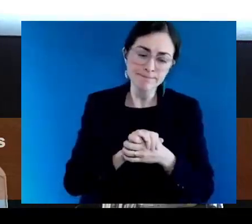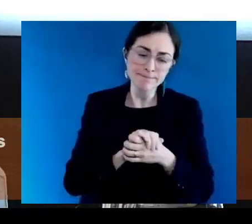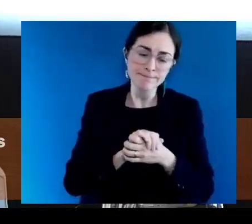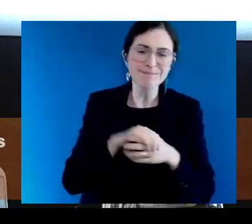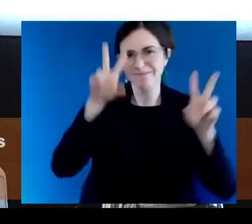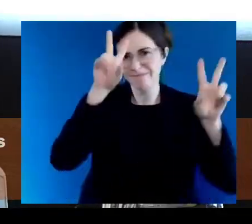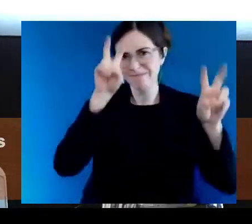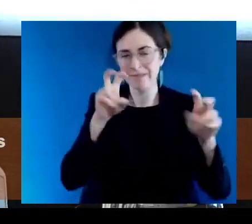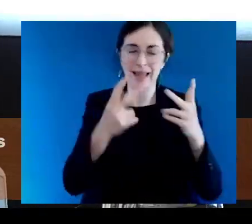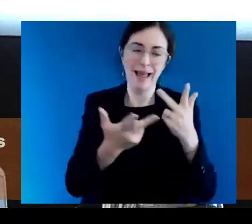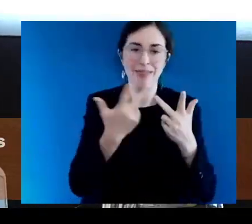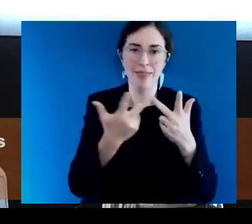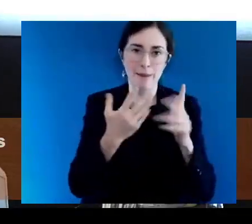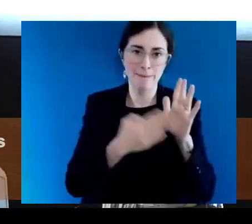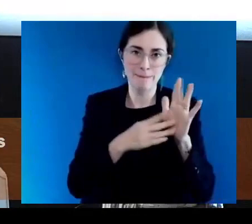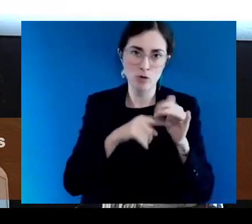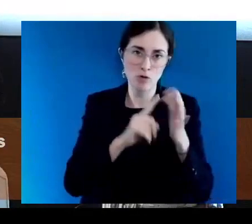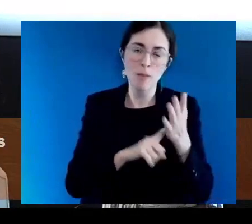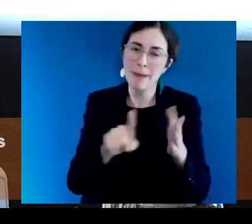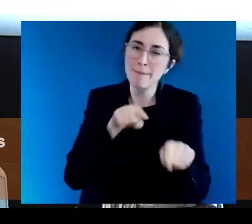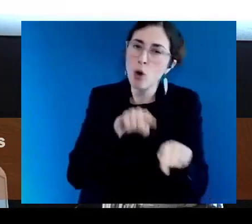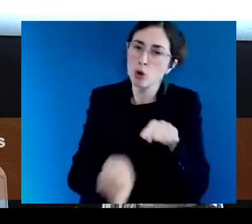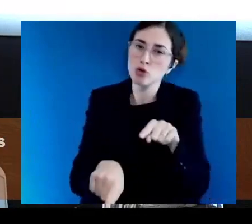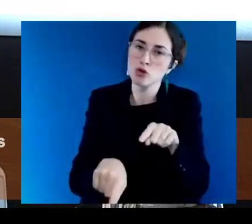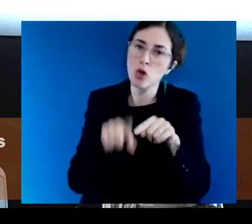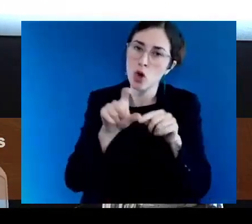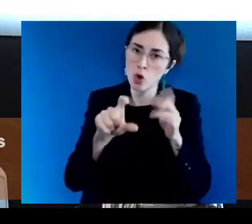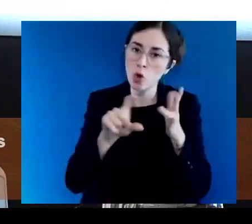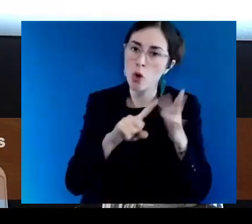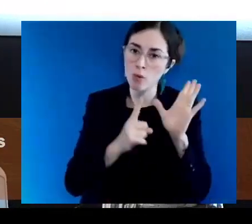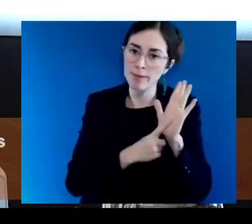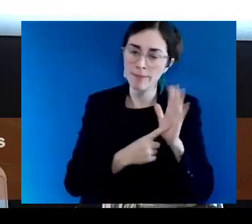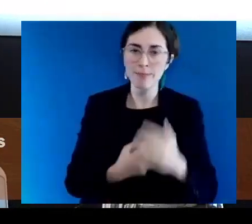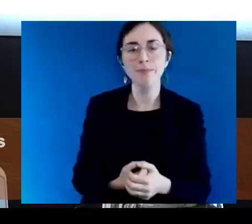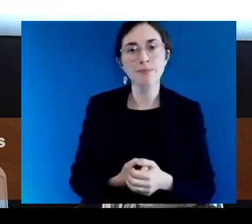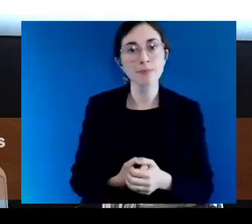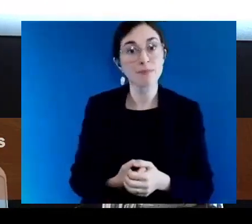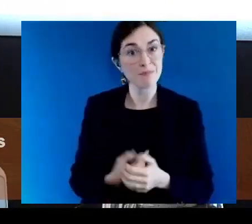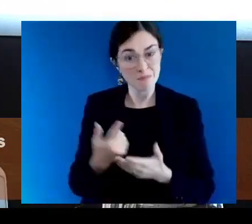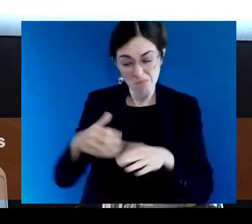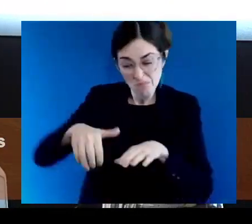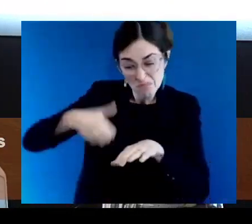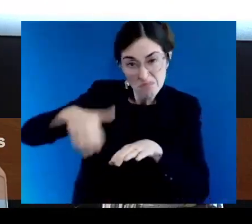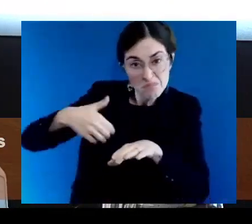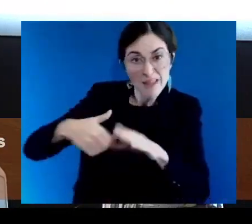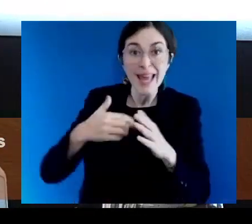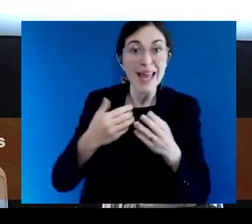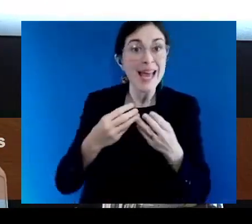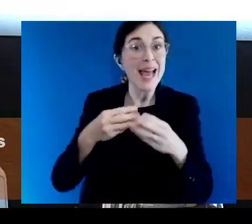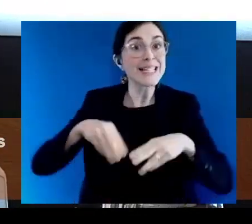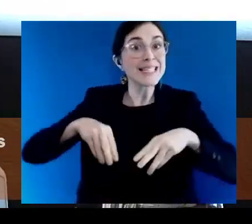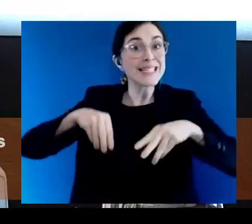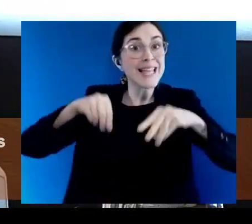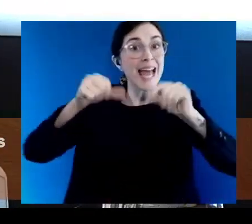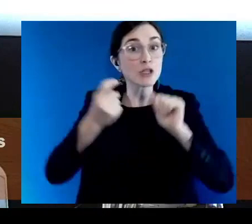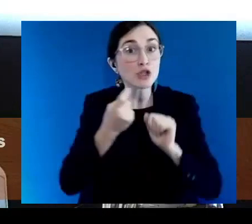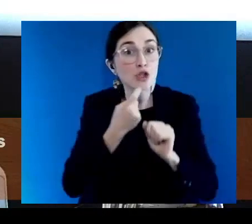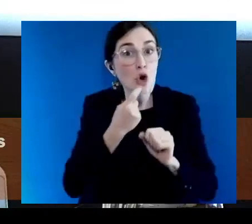but primarily it is coal. And royalties from sandstone and gravel on Crown land?